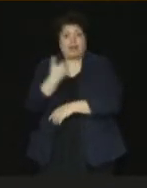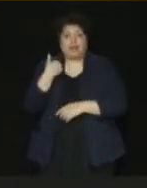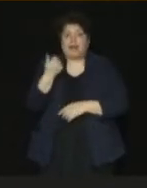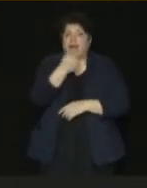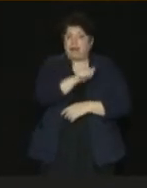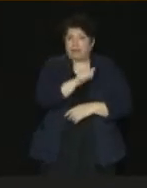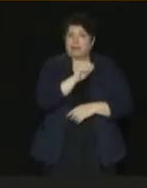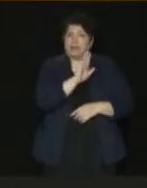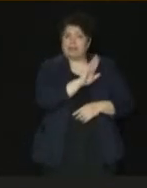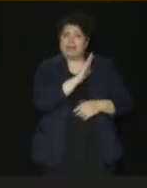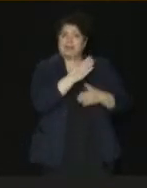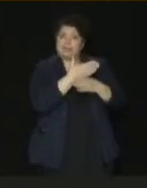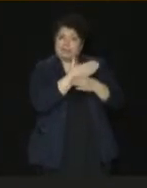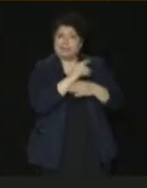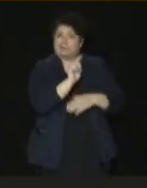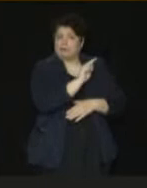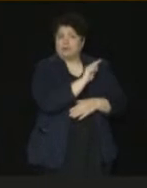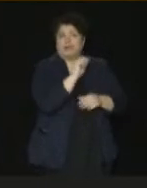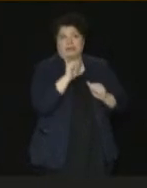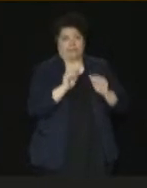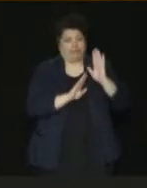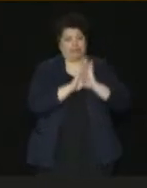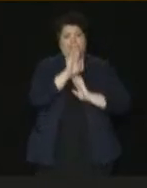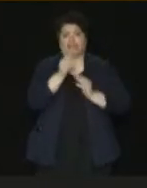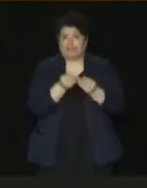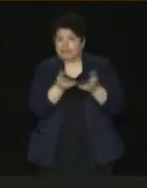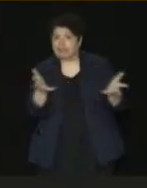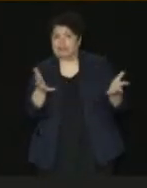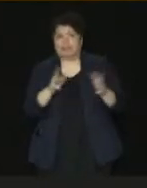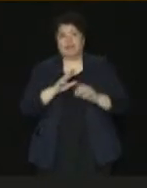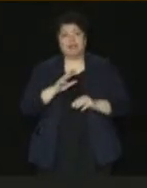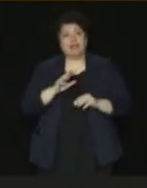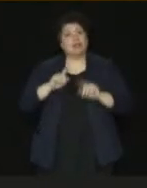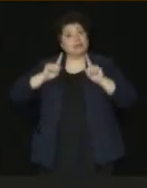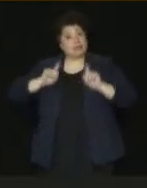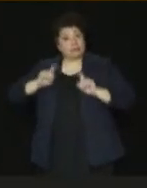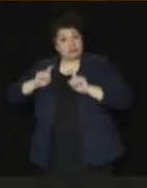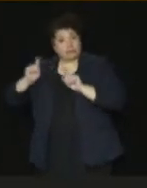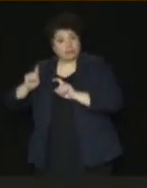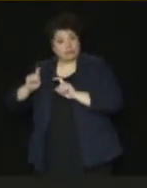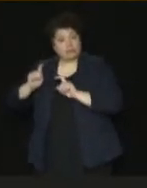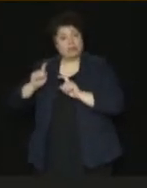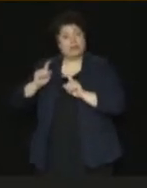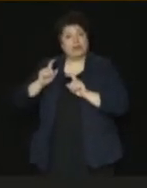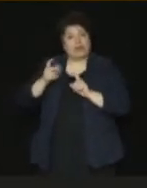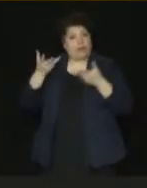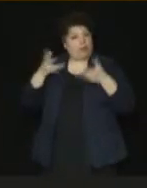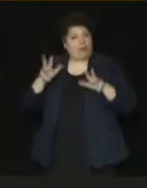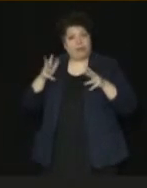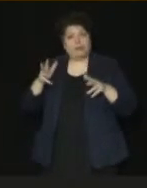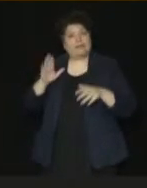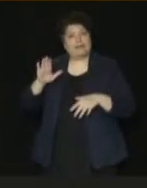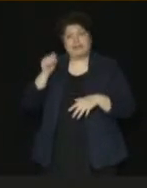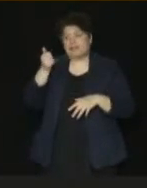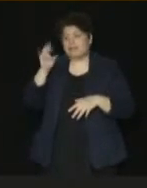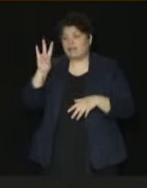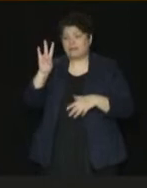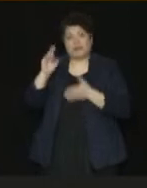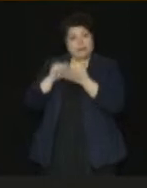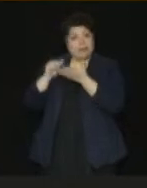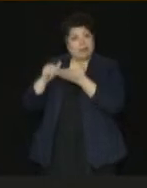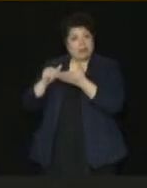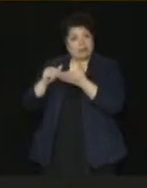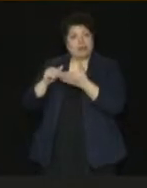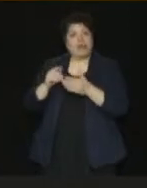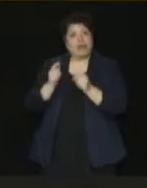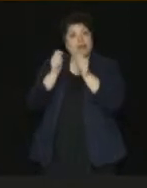be a tool that we can use. Concerning testing, we have already sent over 17 million